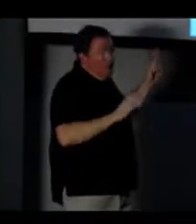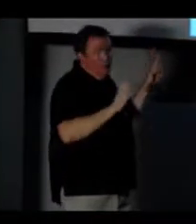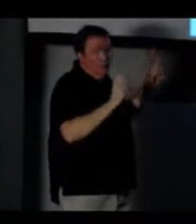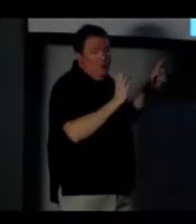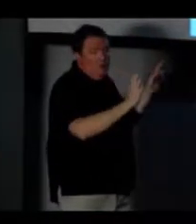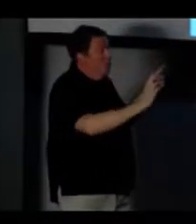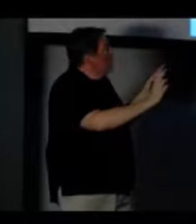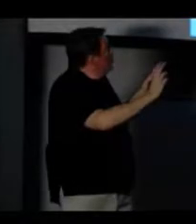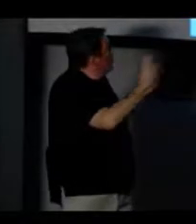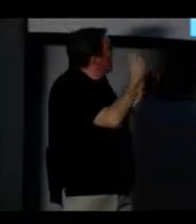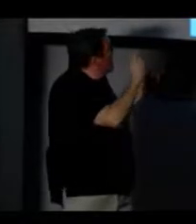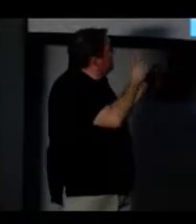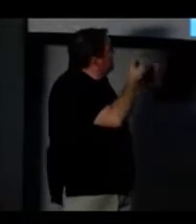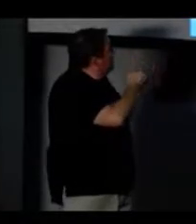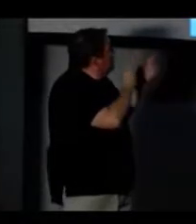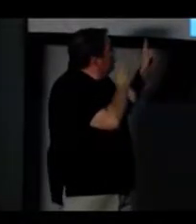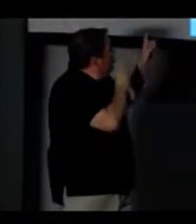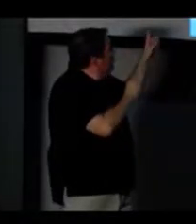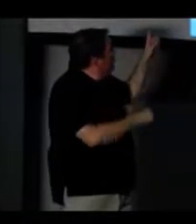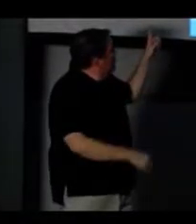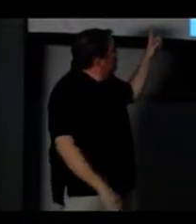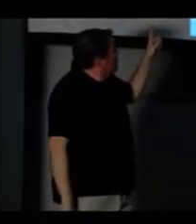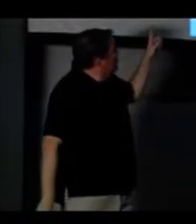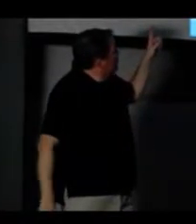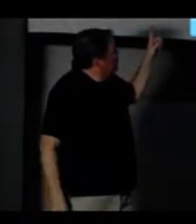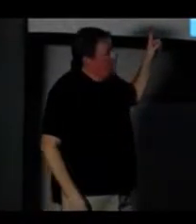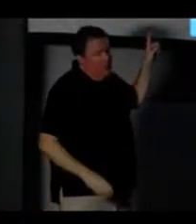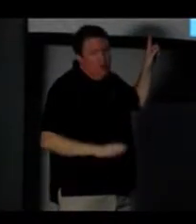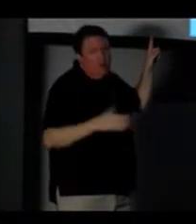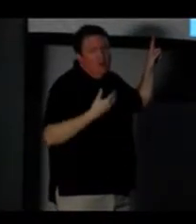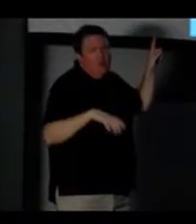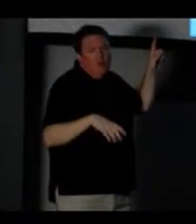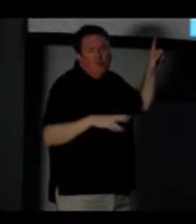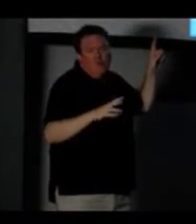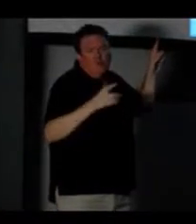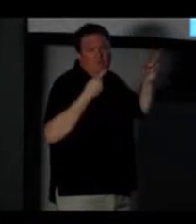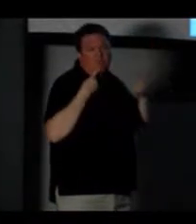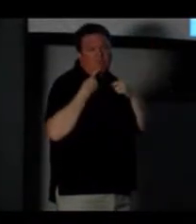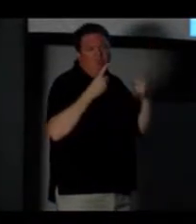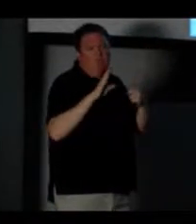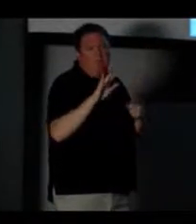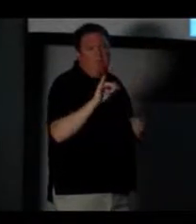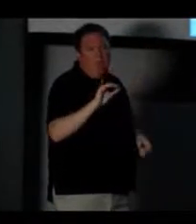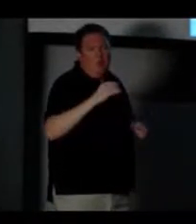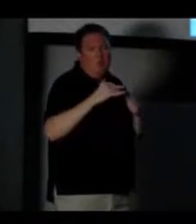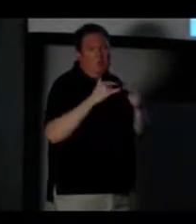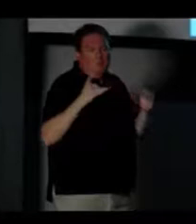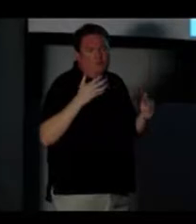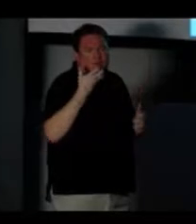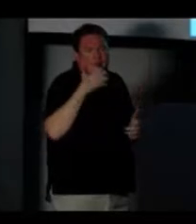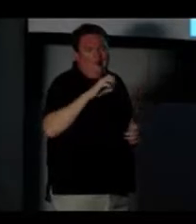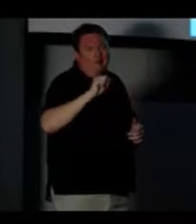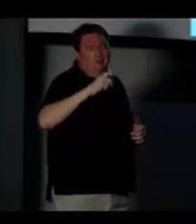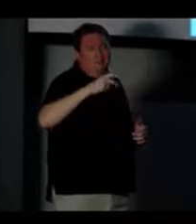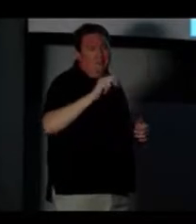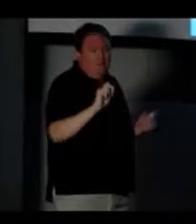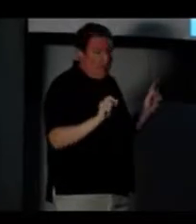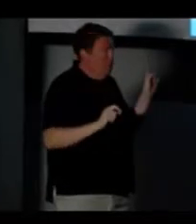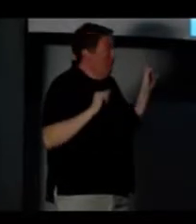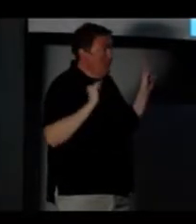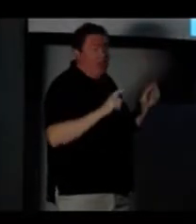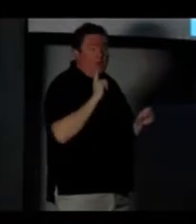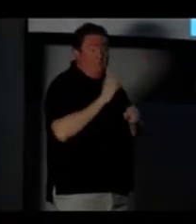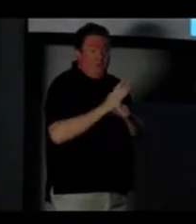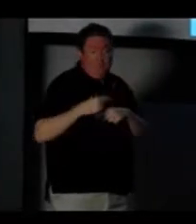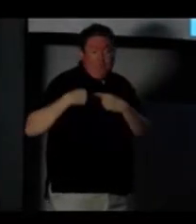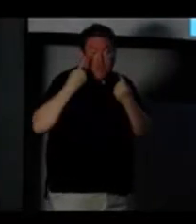around the Gulf there. That's a well-known biodiversity hotspot for plants. So this reconfirms there's a hotspot there, and you